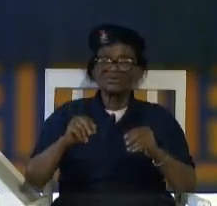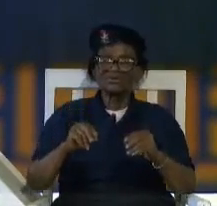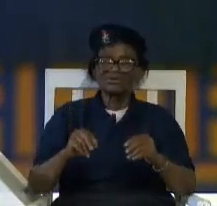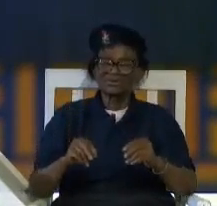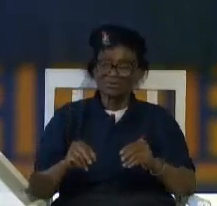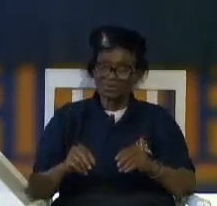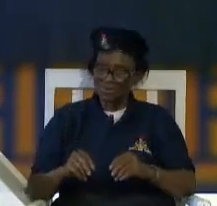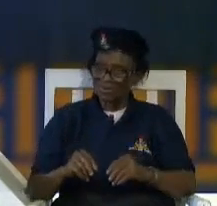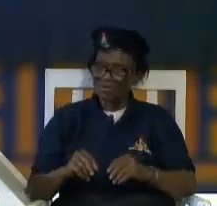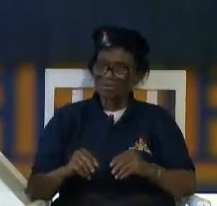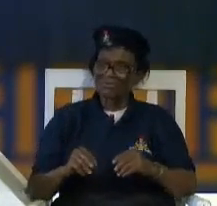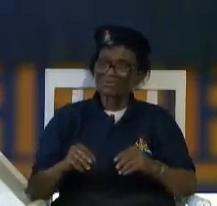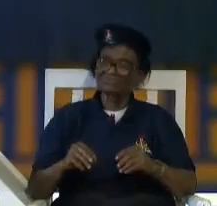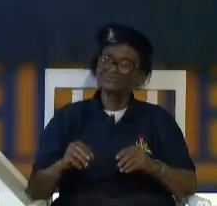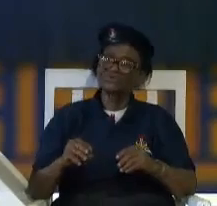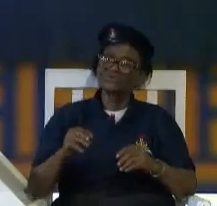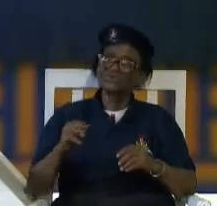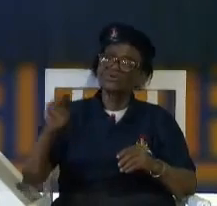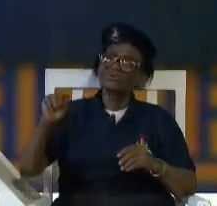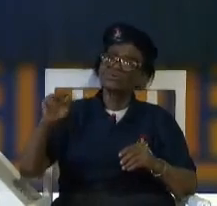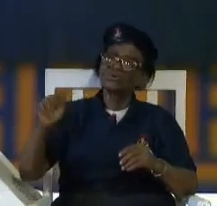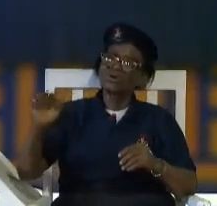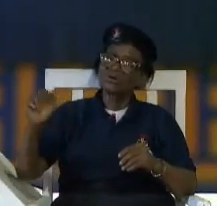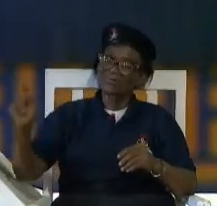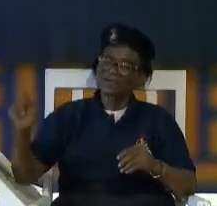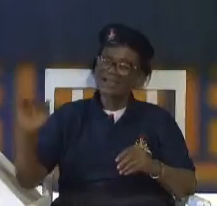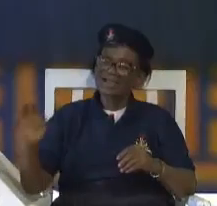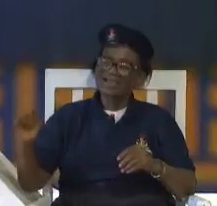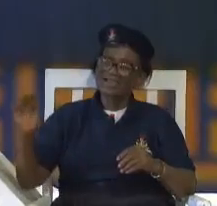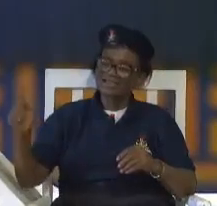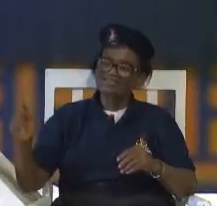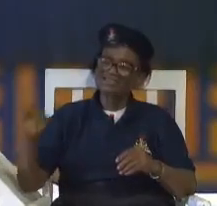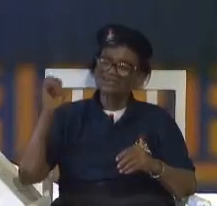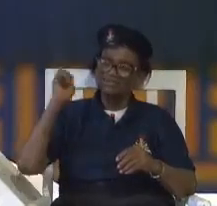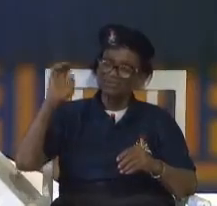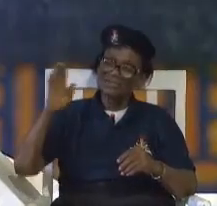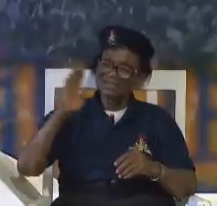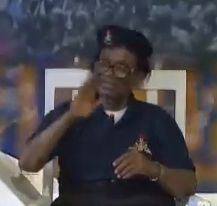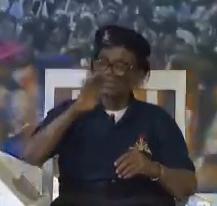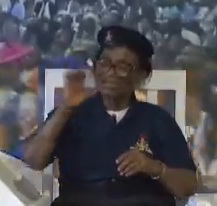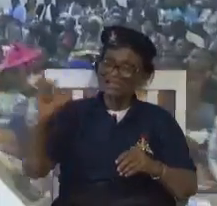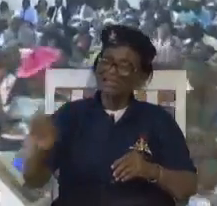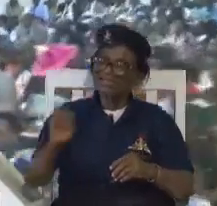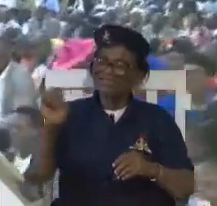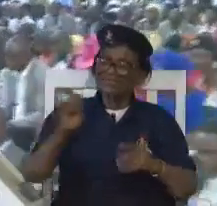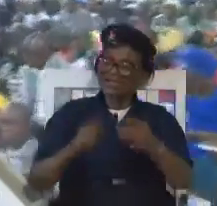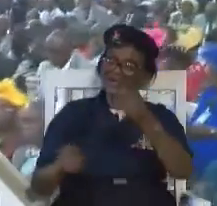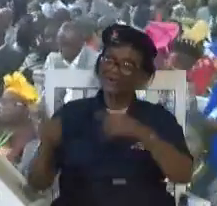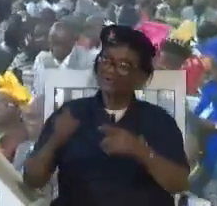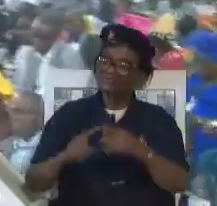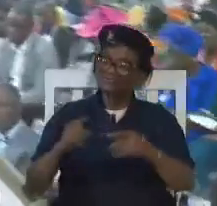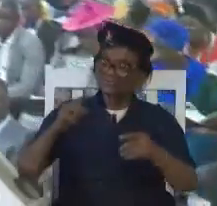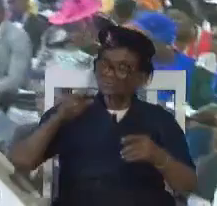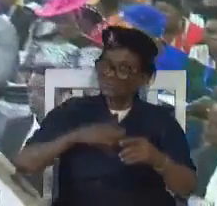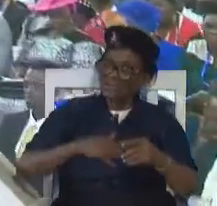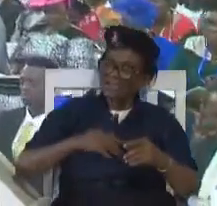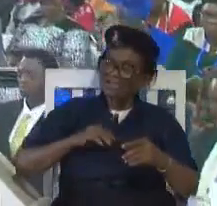Ammonite, no Moabite shall ever come into my congregation.